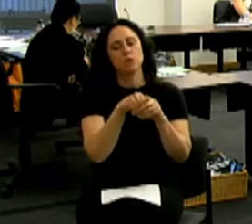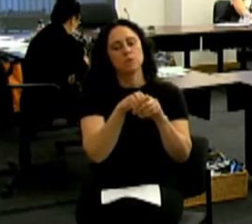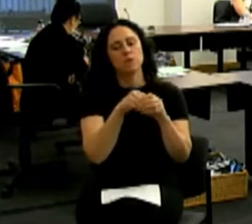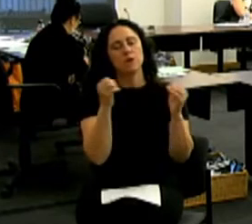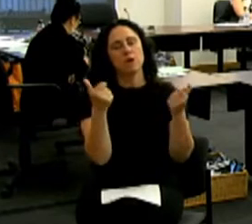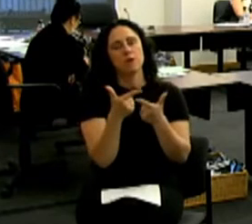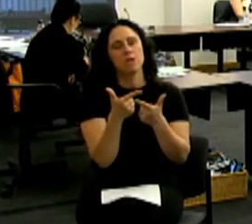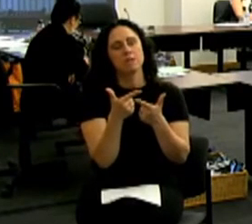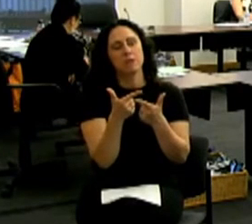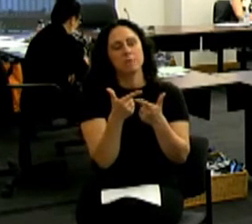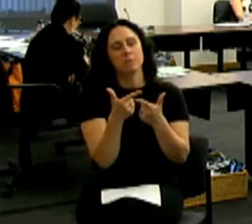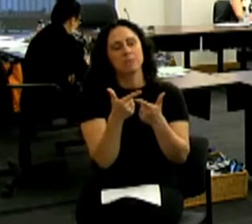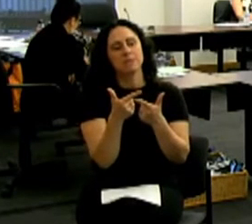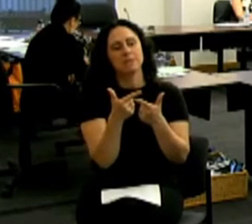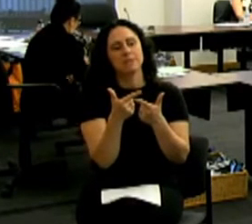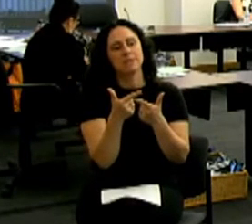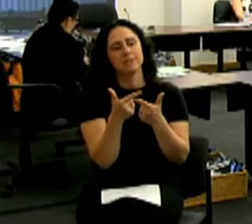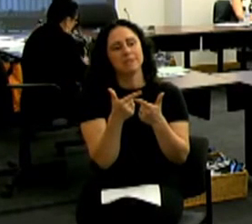inclusive of all of them.